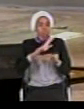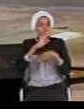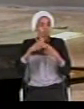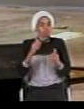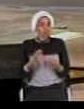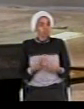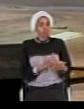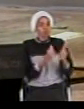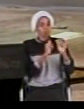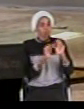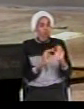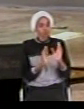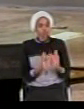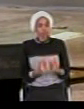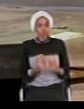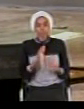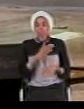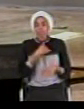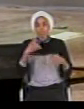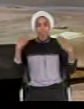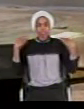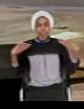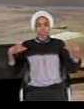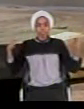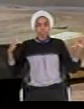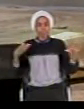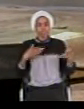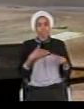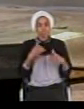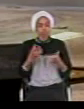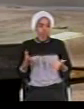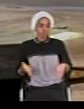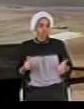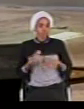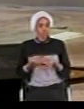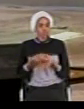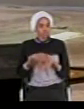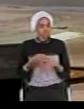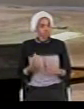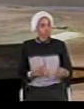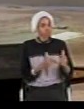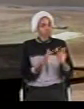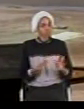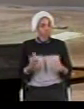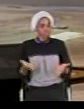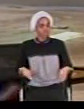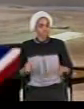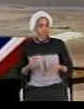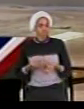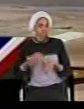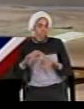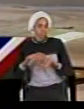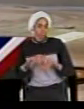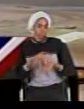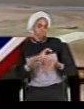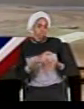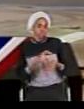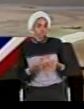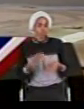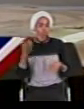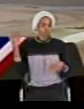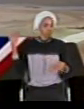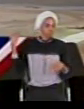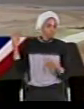apostles and angels, apostles here on earth, apostles in the church, apostles at that